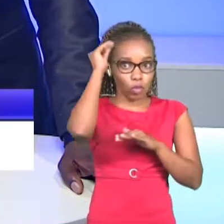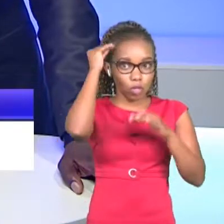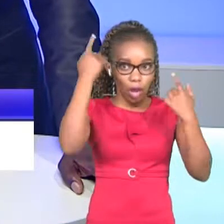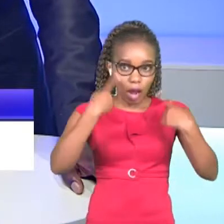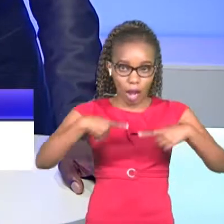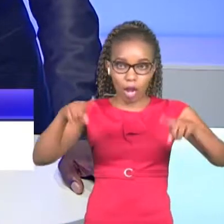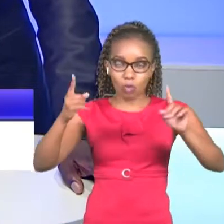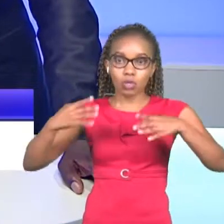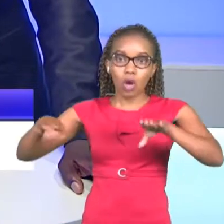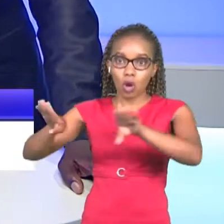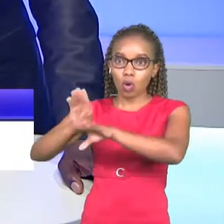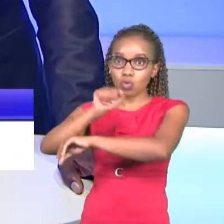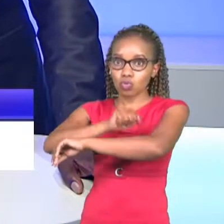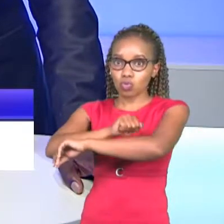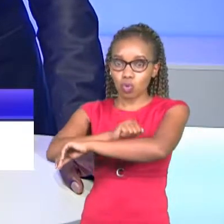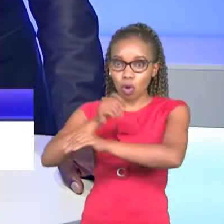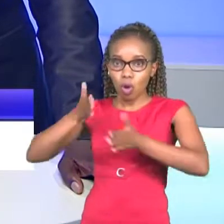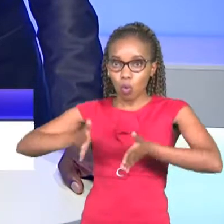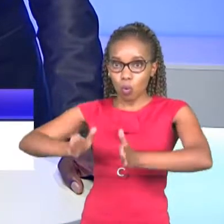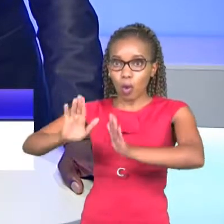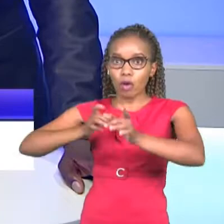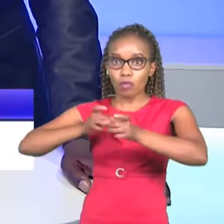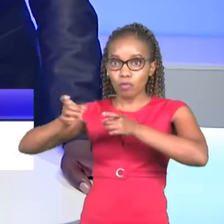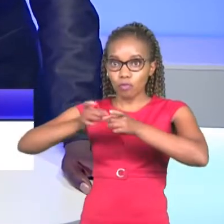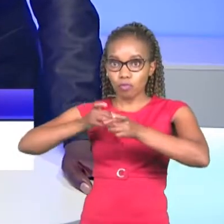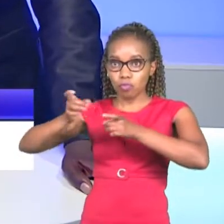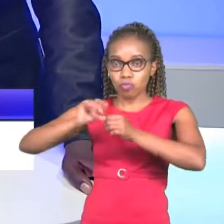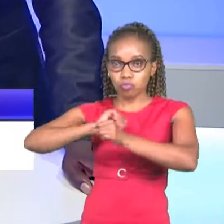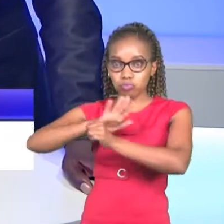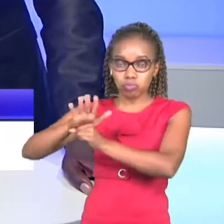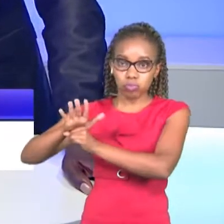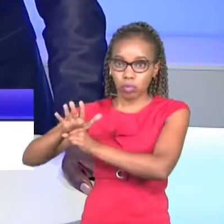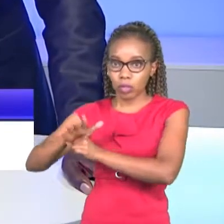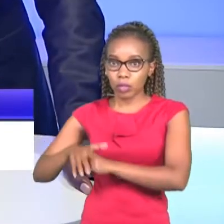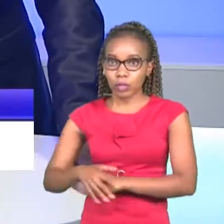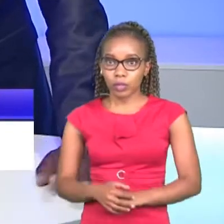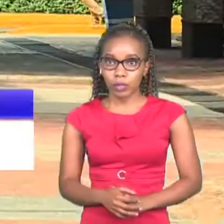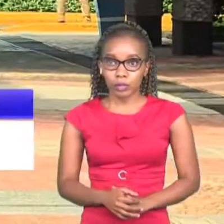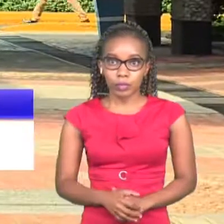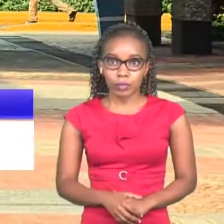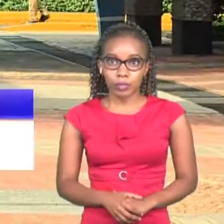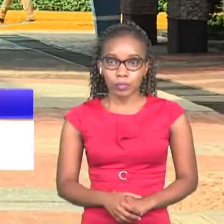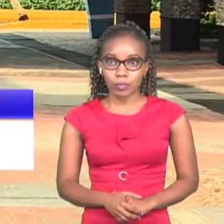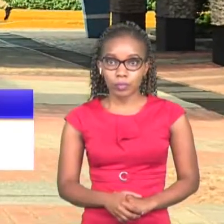closure of school as a way of curbing the surge in coronavirus.